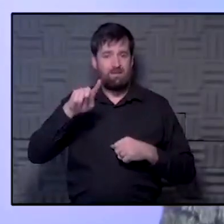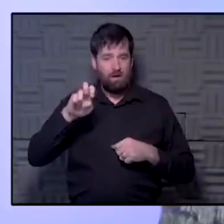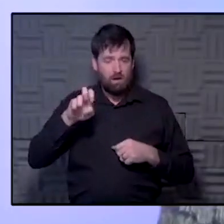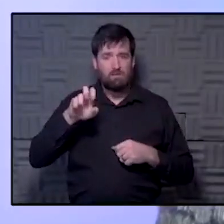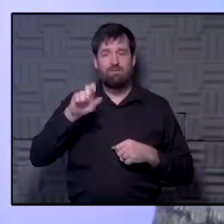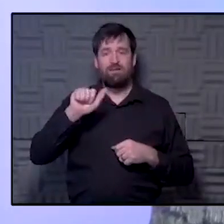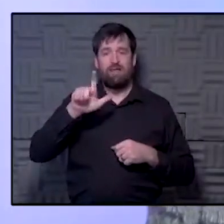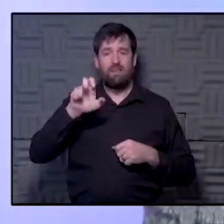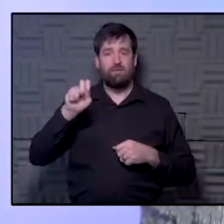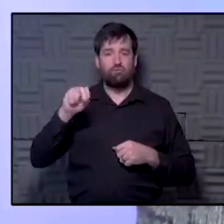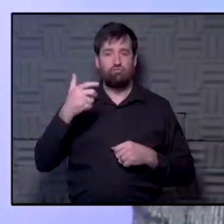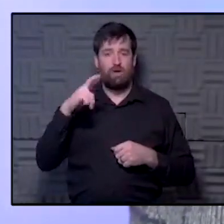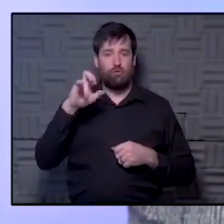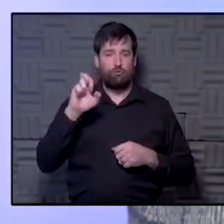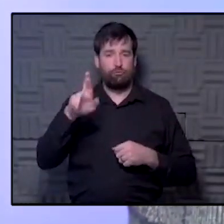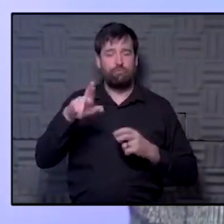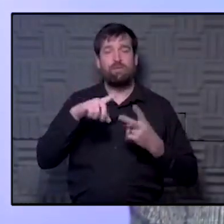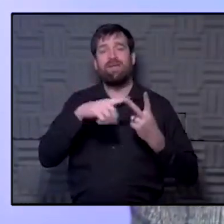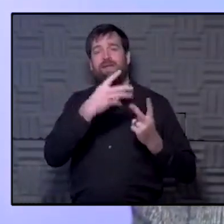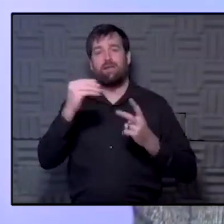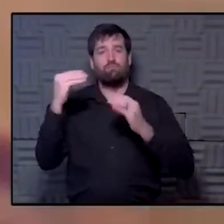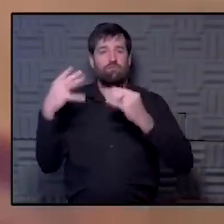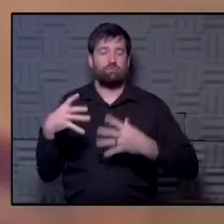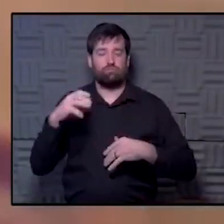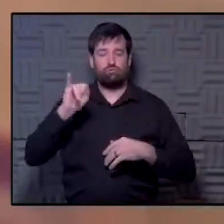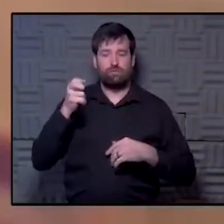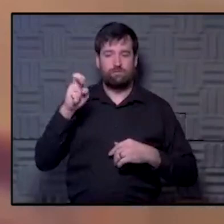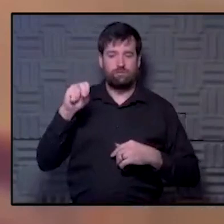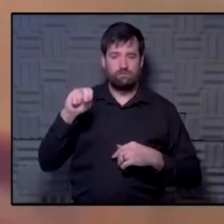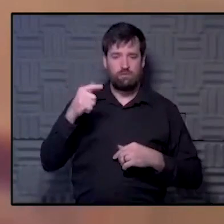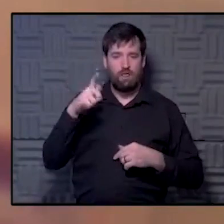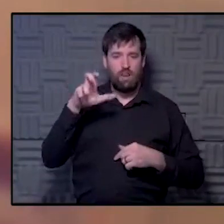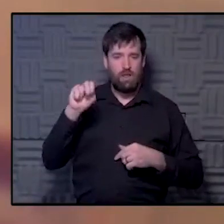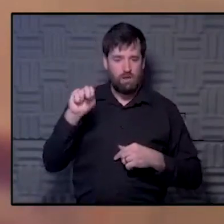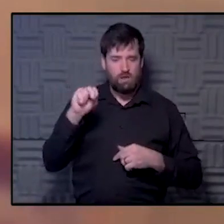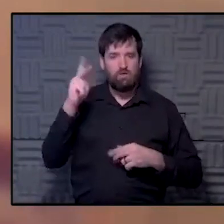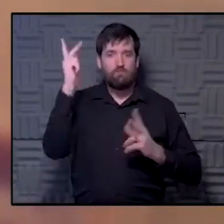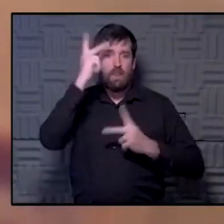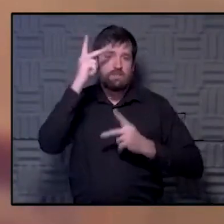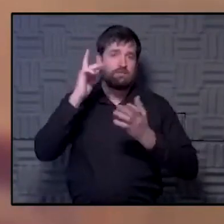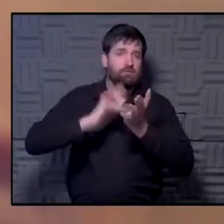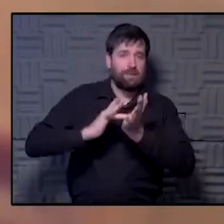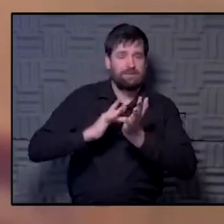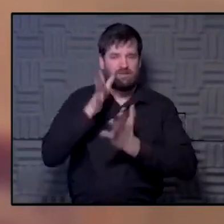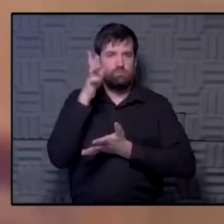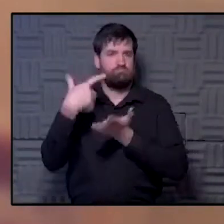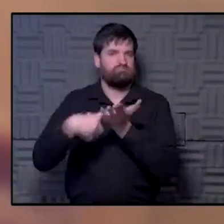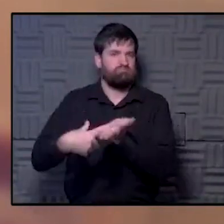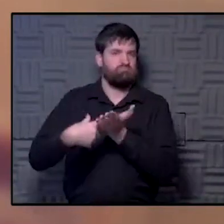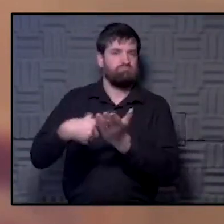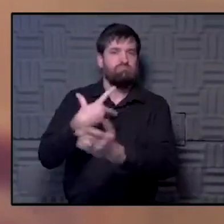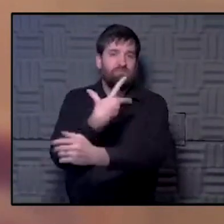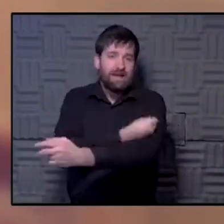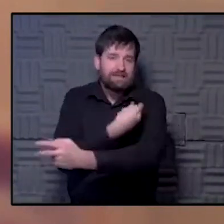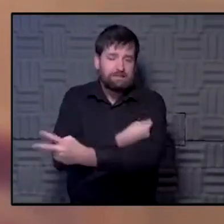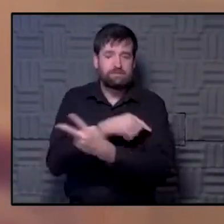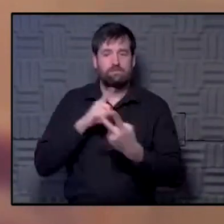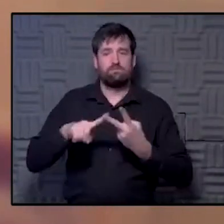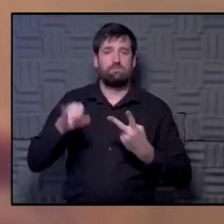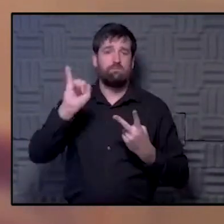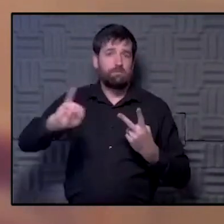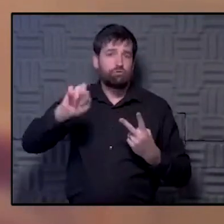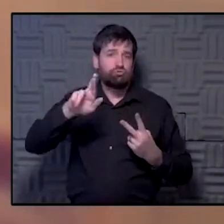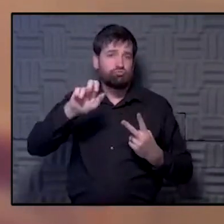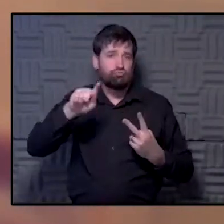Alan Greiner, and Professor Jason Glenn from the KUMC Department of History and the Philosophy of Medicine. And we are going to talk about vaccines, the infection